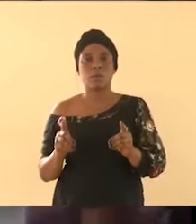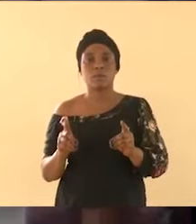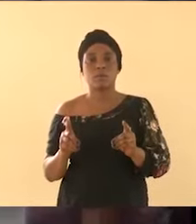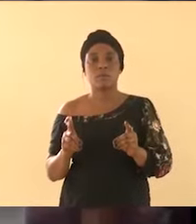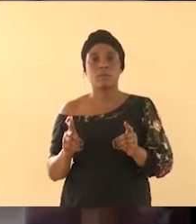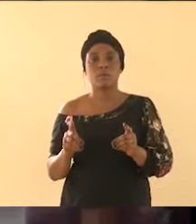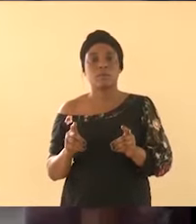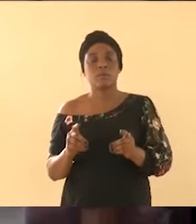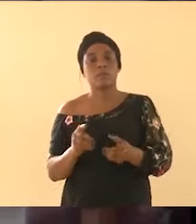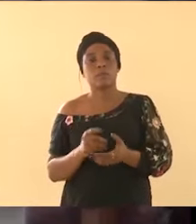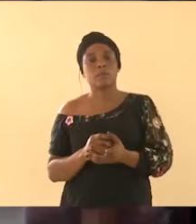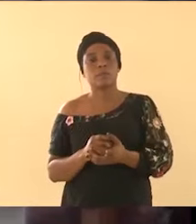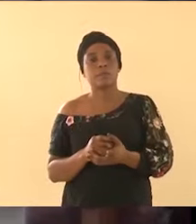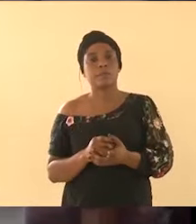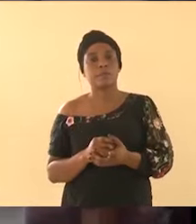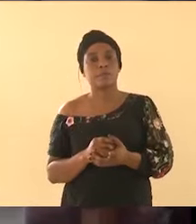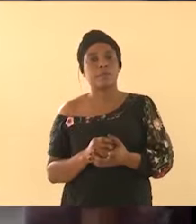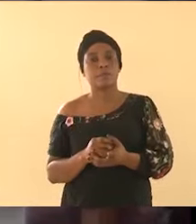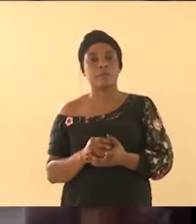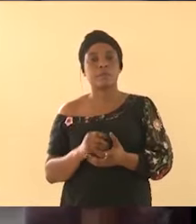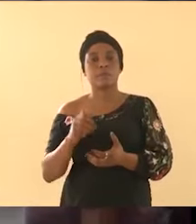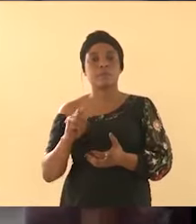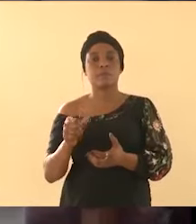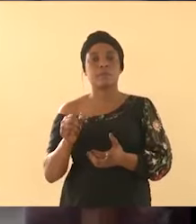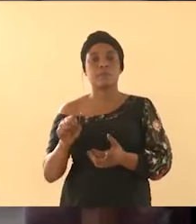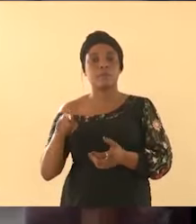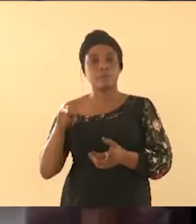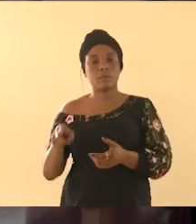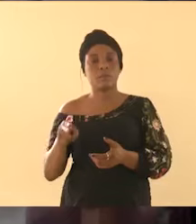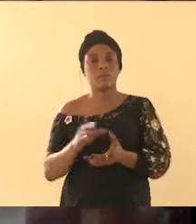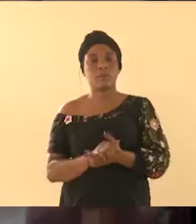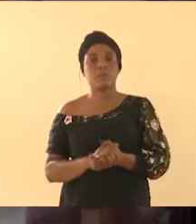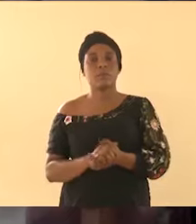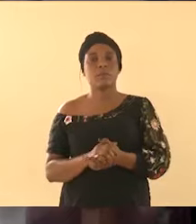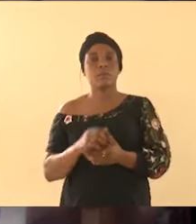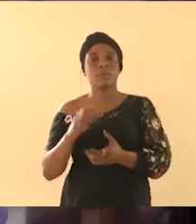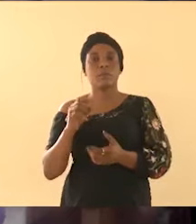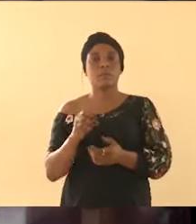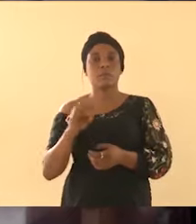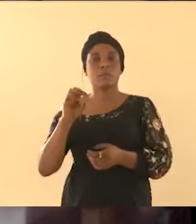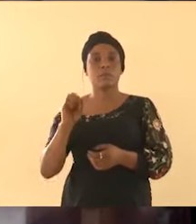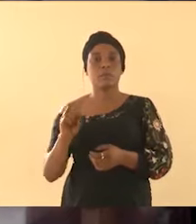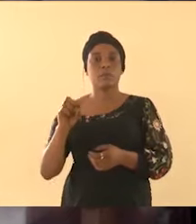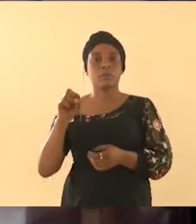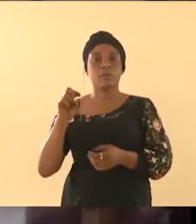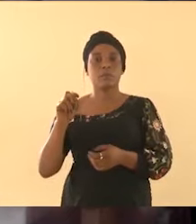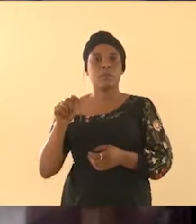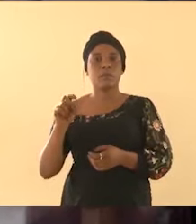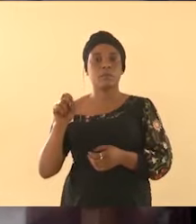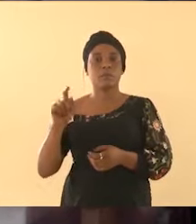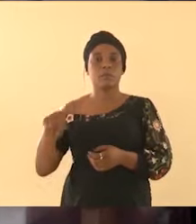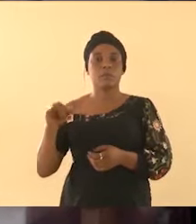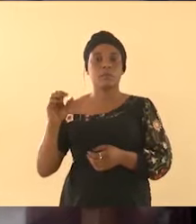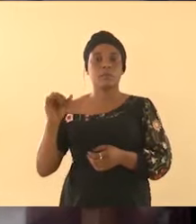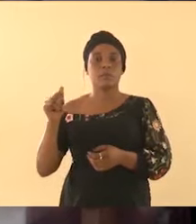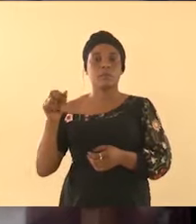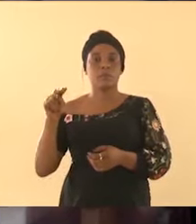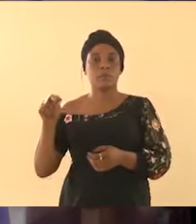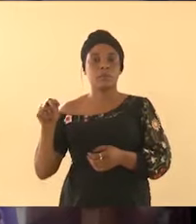What does Usain Bolt, his own is a dash. Who is that Ethiopian that is a